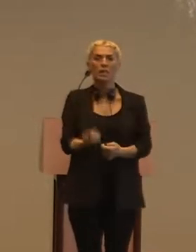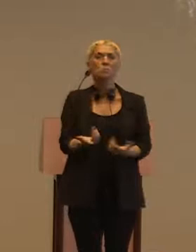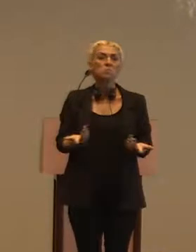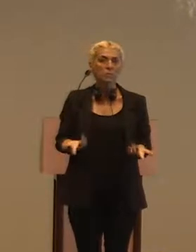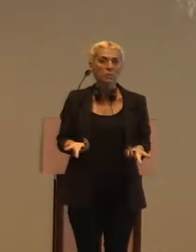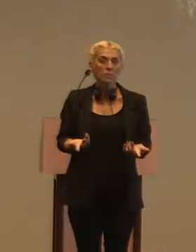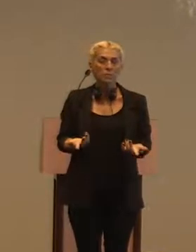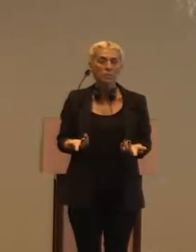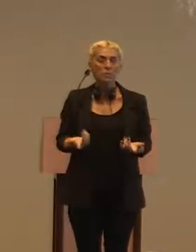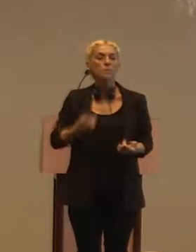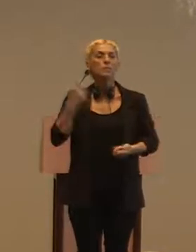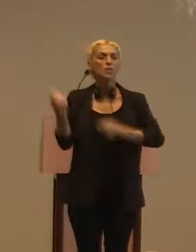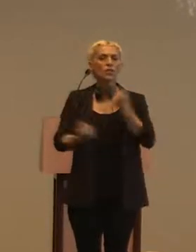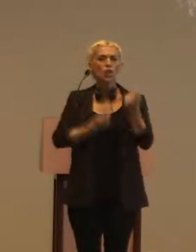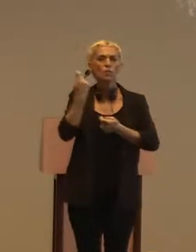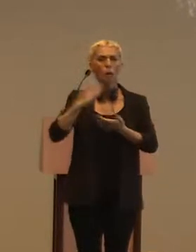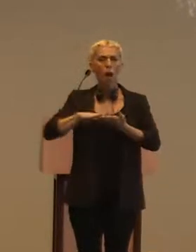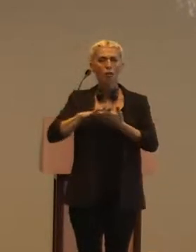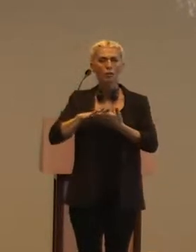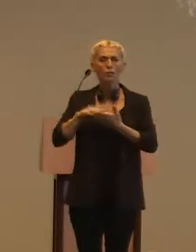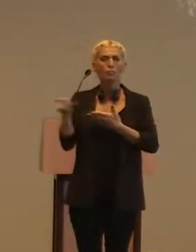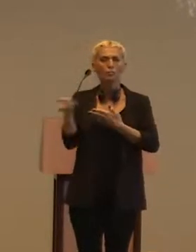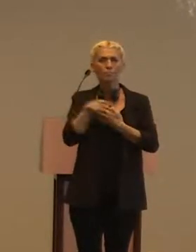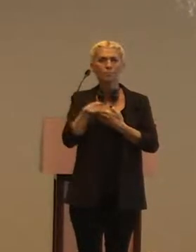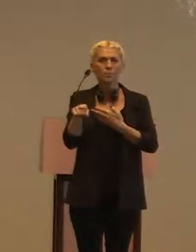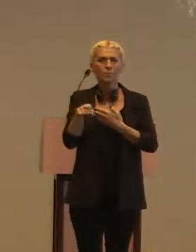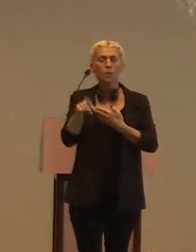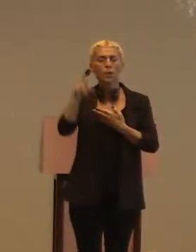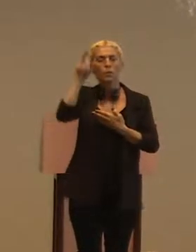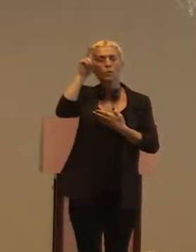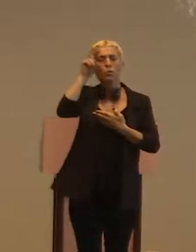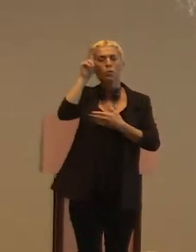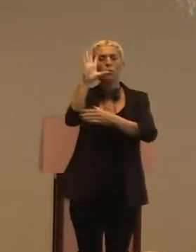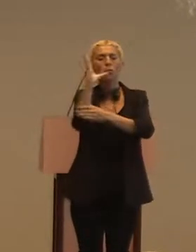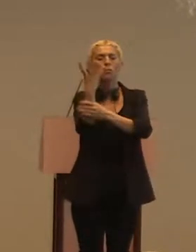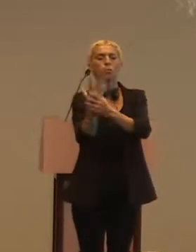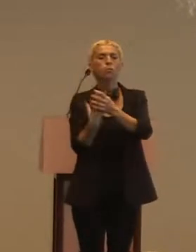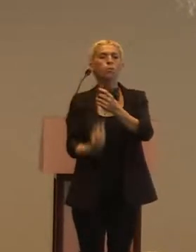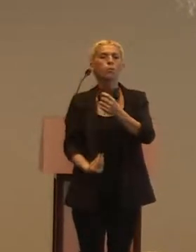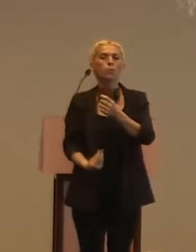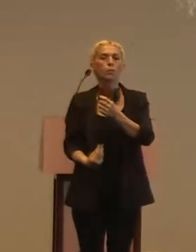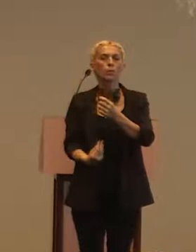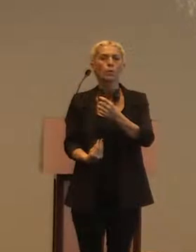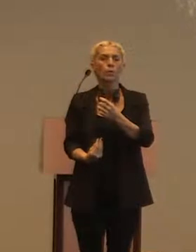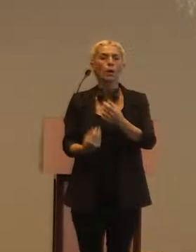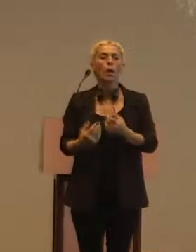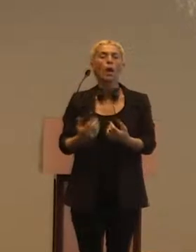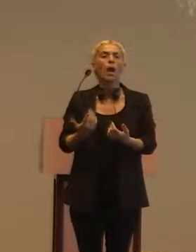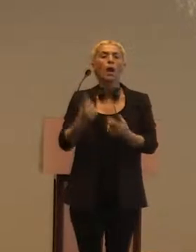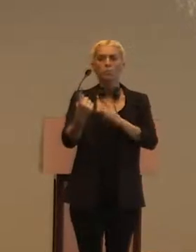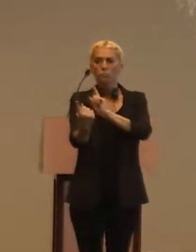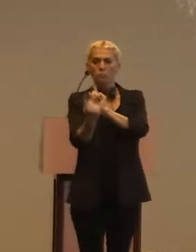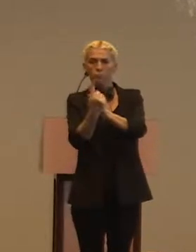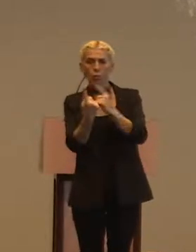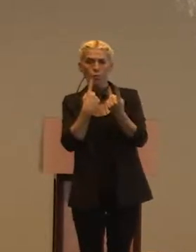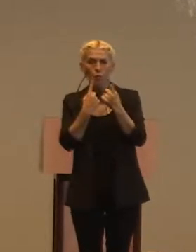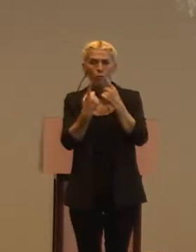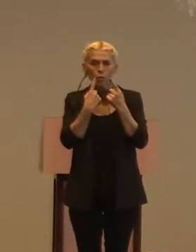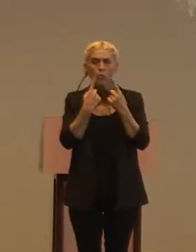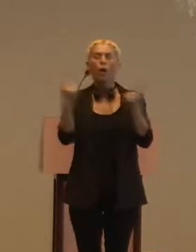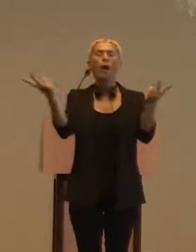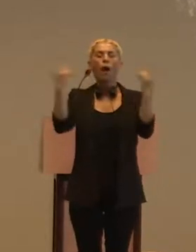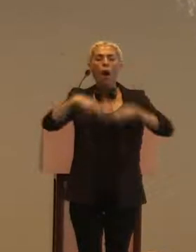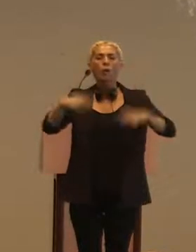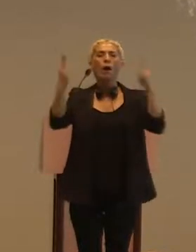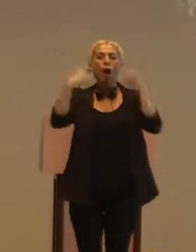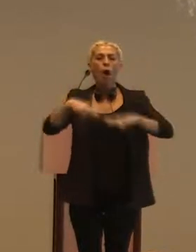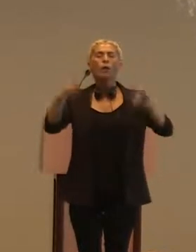them so our colleague who conducted the study her psychology was devastated because